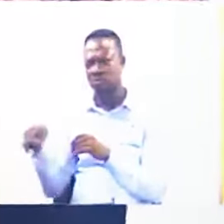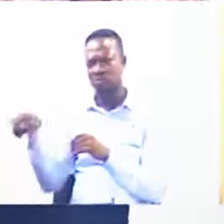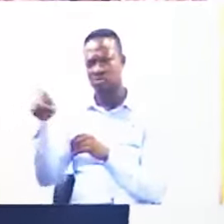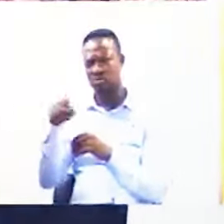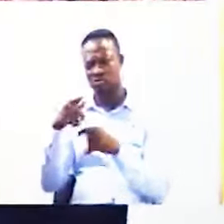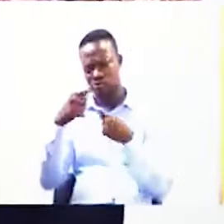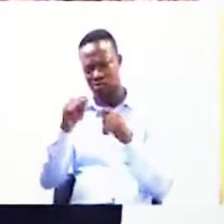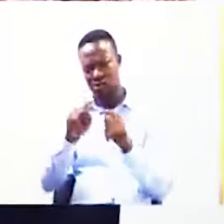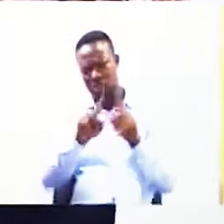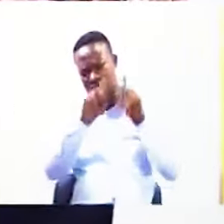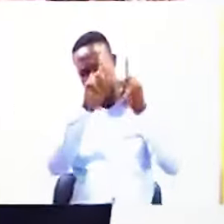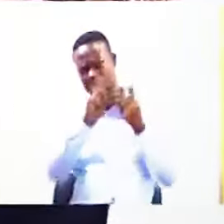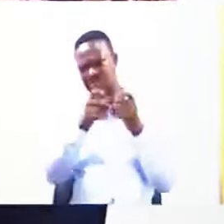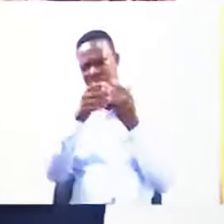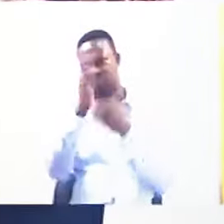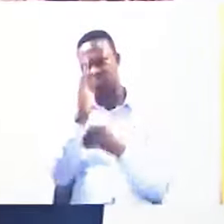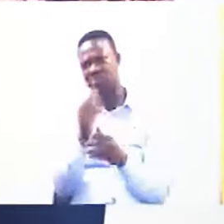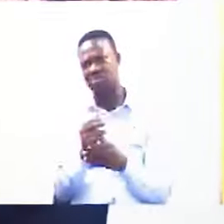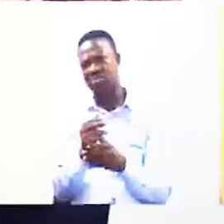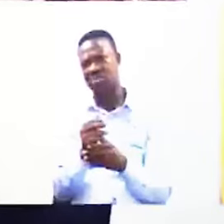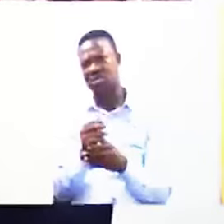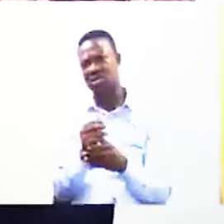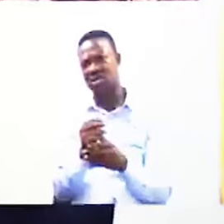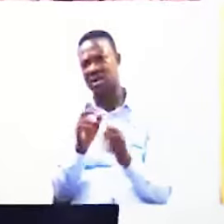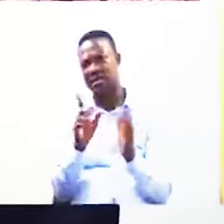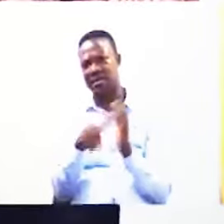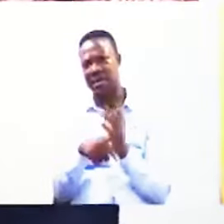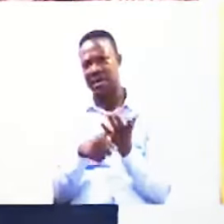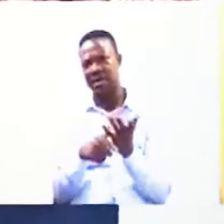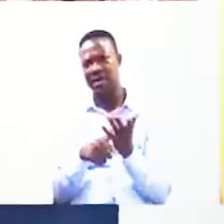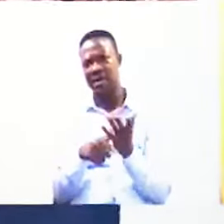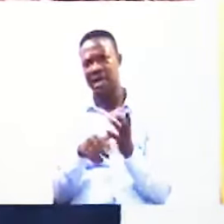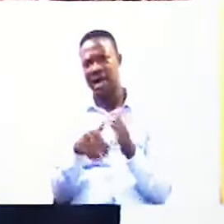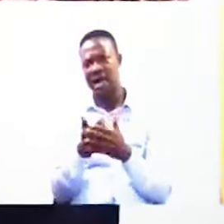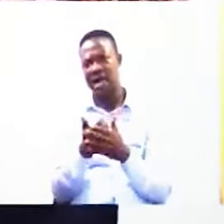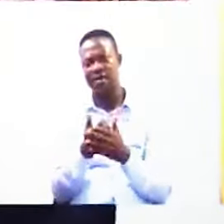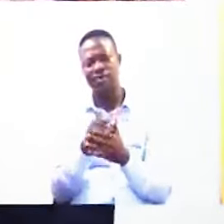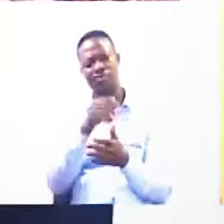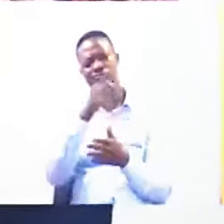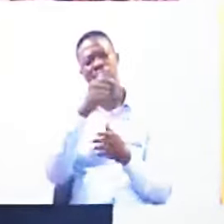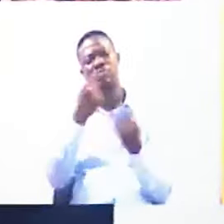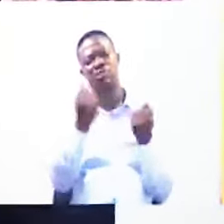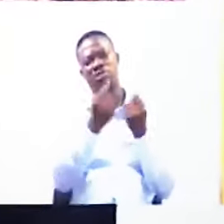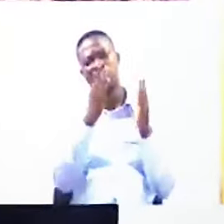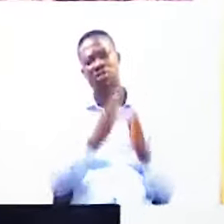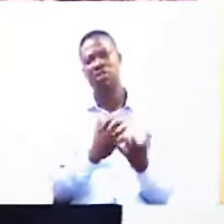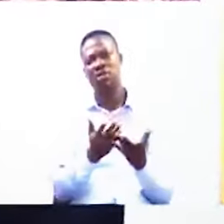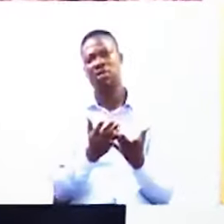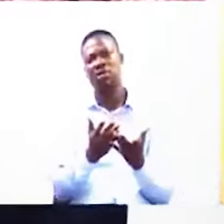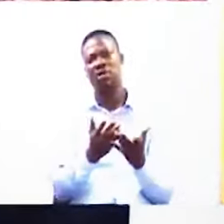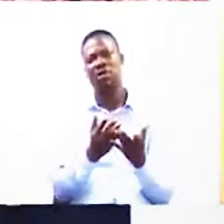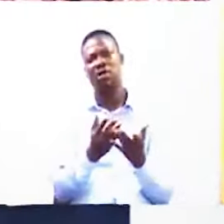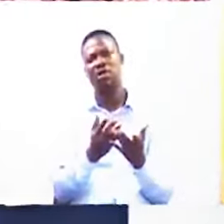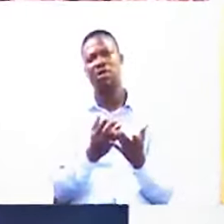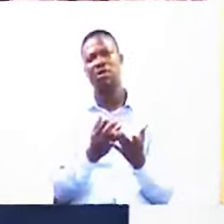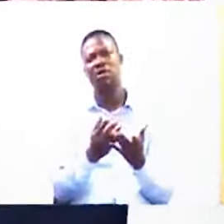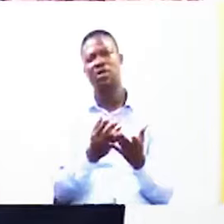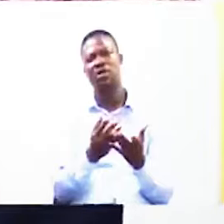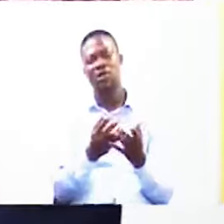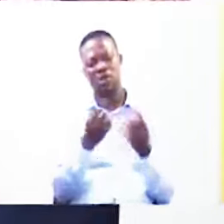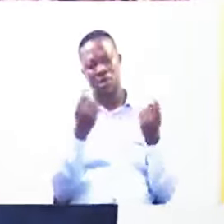to test God by putting on the necks of the Gentiles a yoke that neither we nor